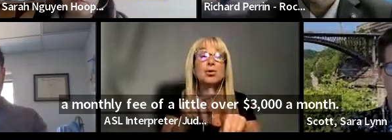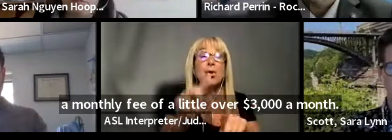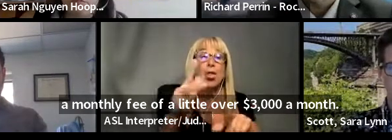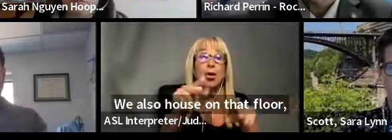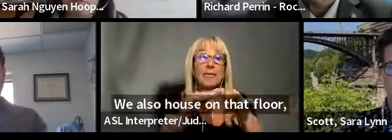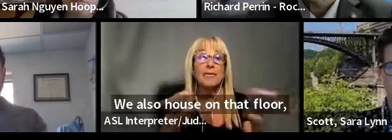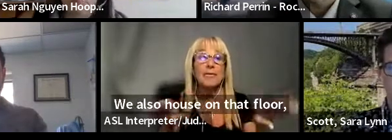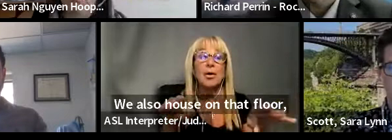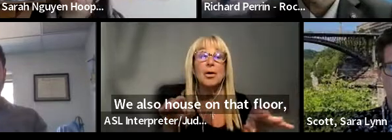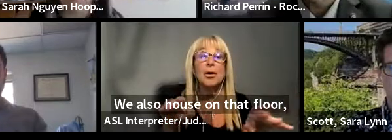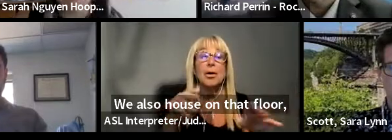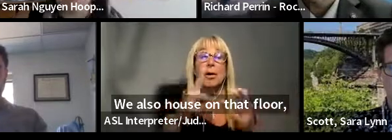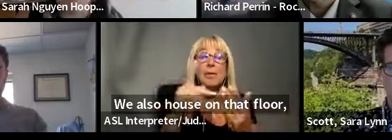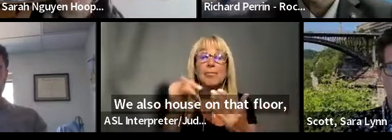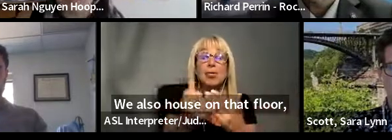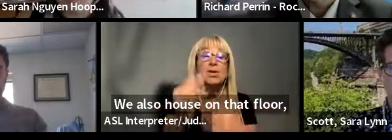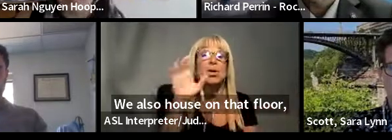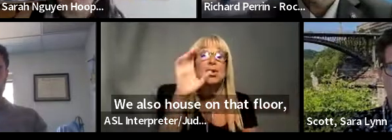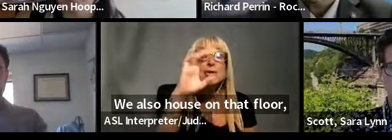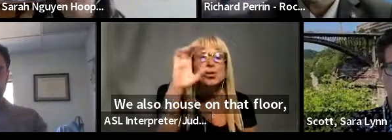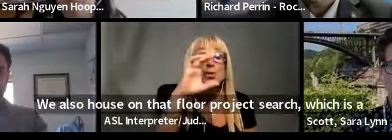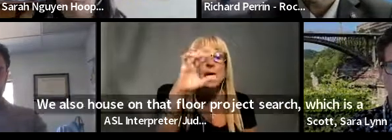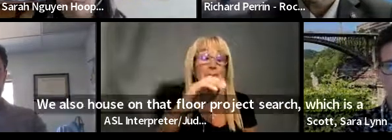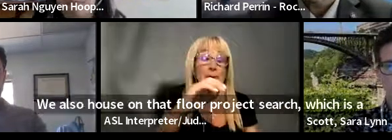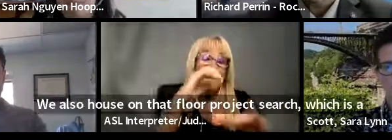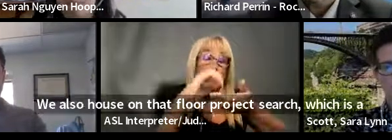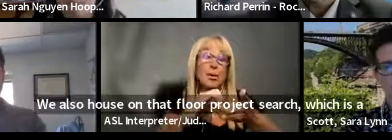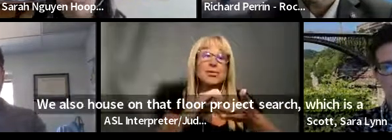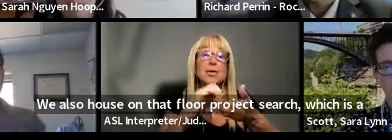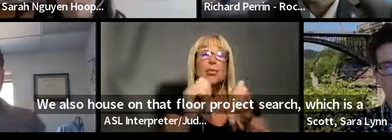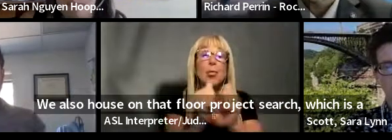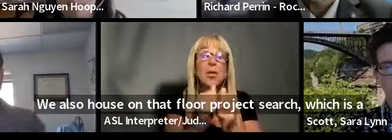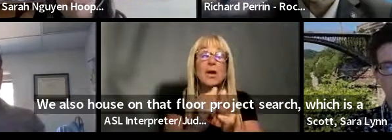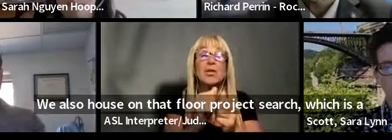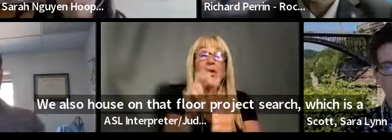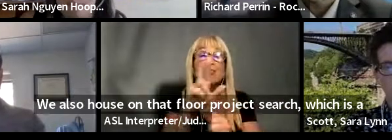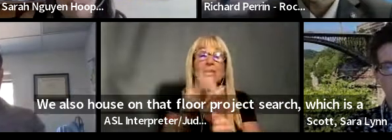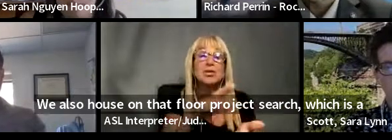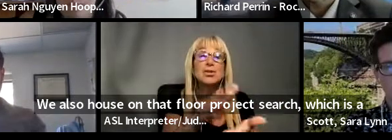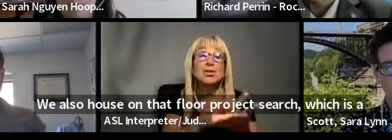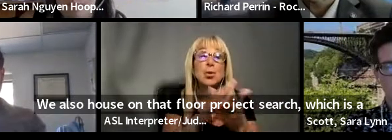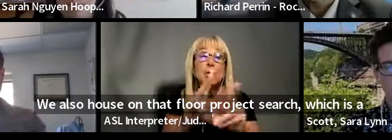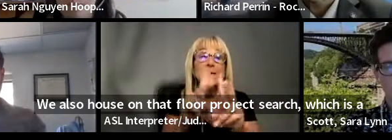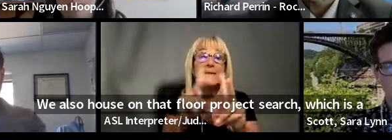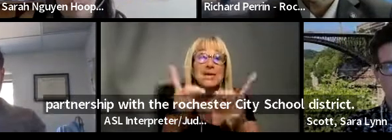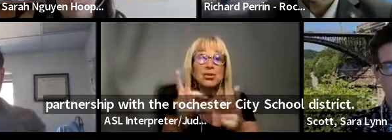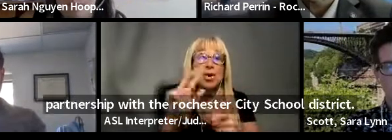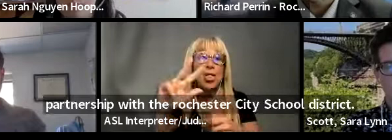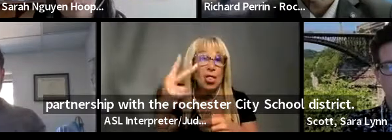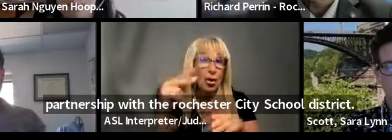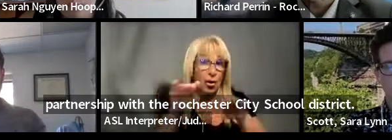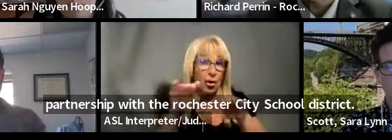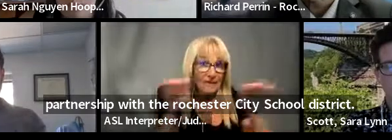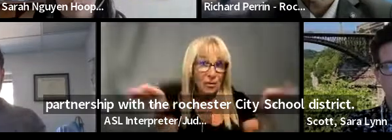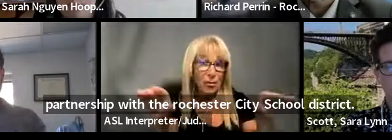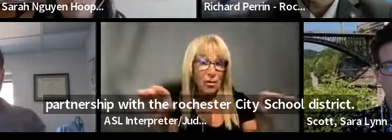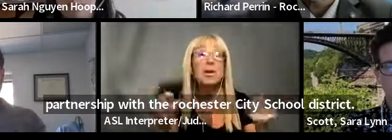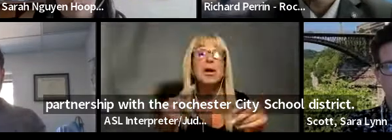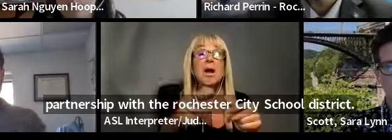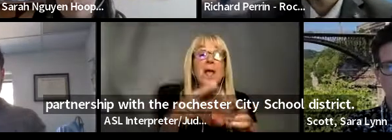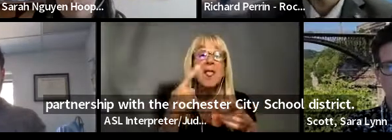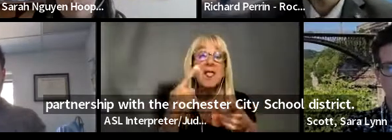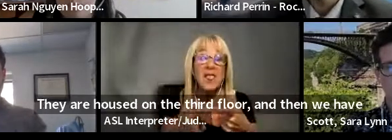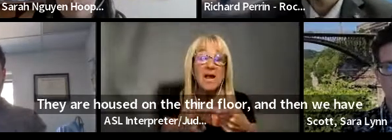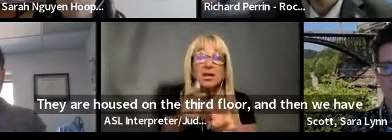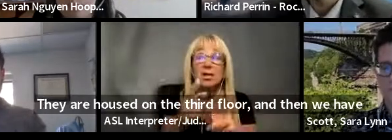Project Search, which is a partnership with the Rochester City School District. They are housed on the third floor. And then we have, as